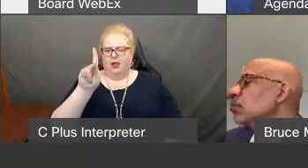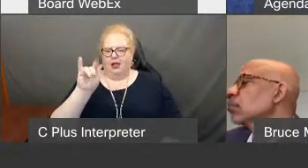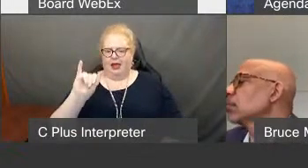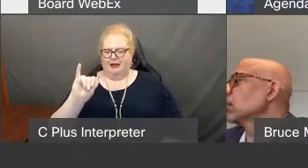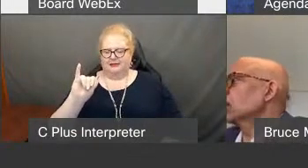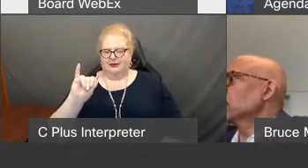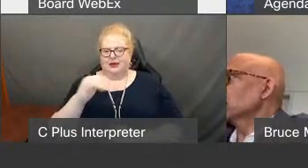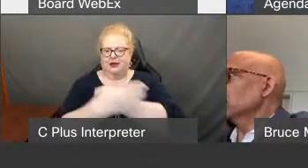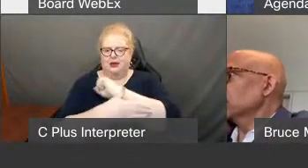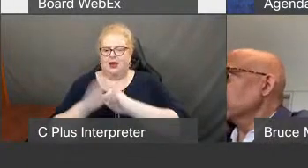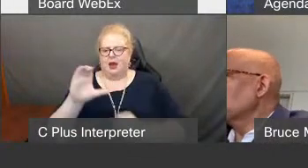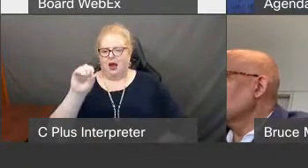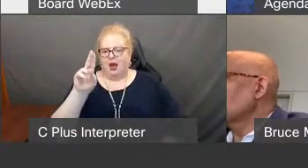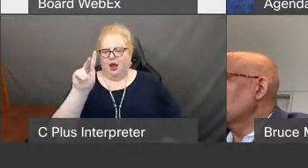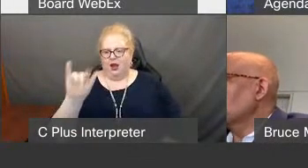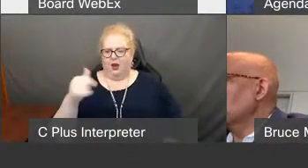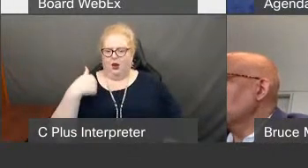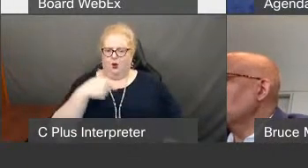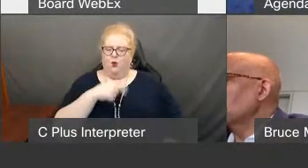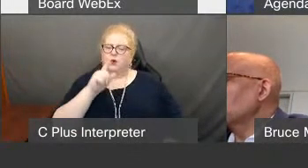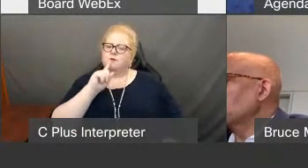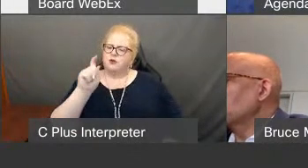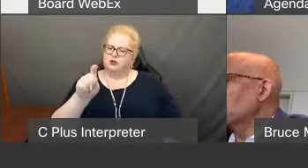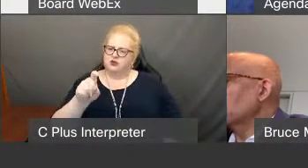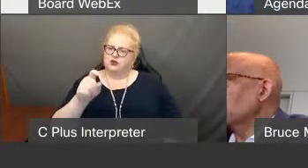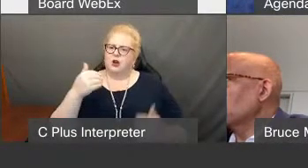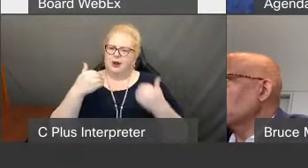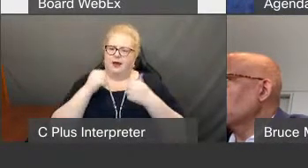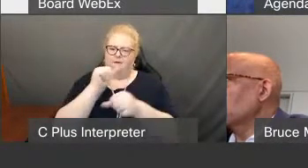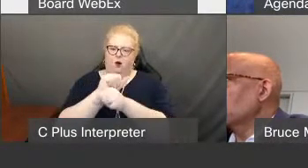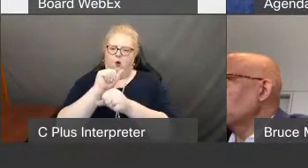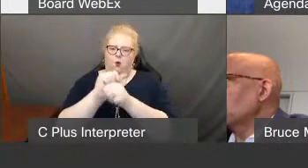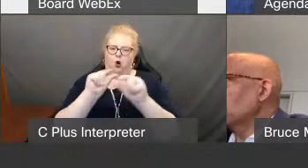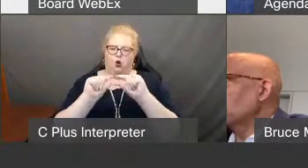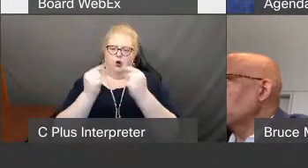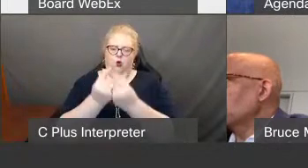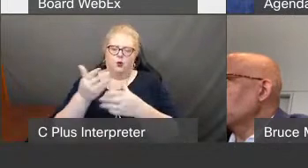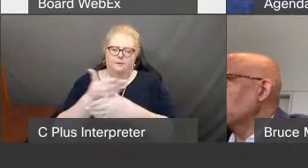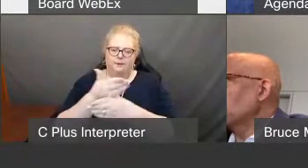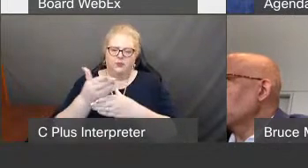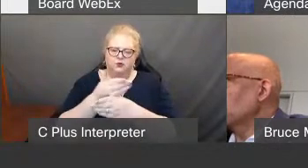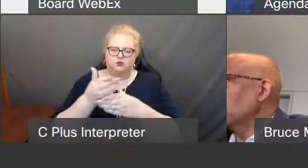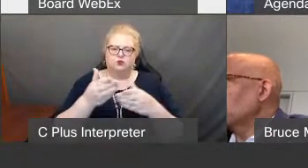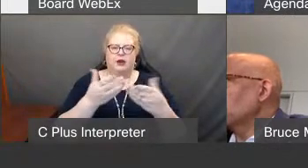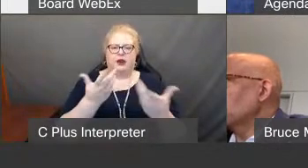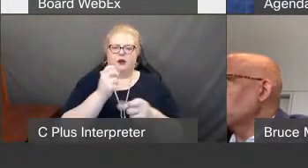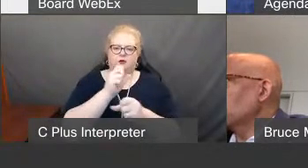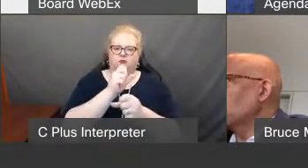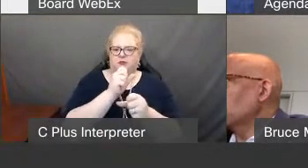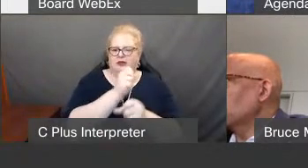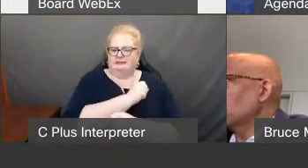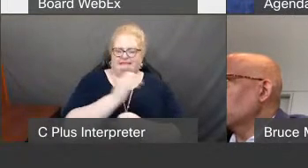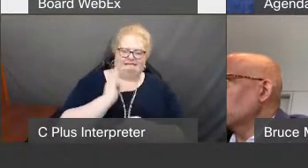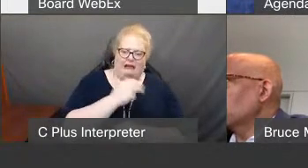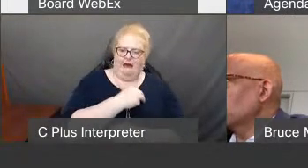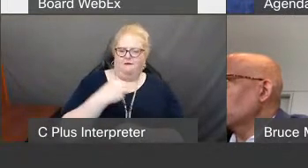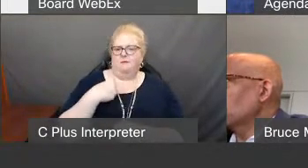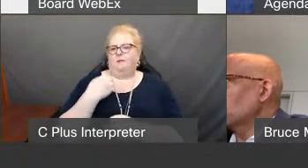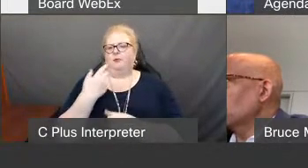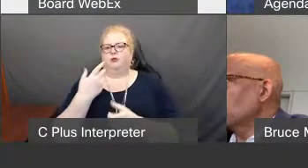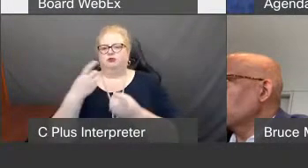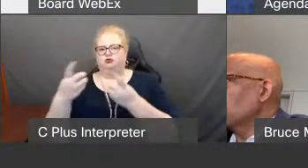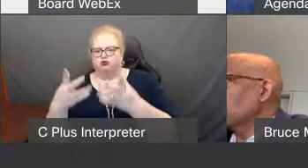I think we ought to really get a working group together between some staff members, directors, and JPs to really put together where we could think we could work